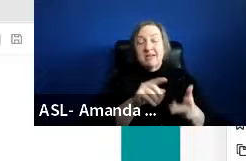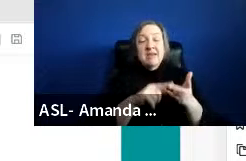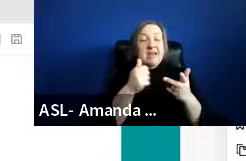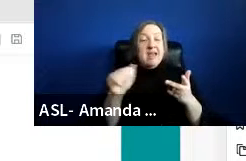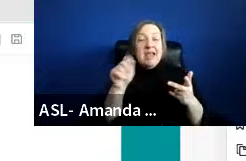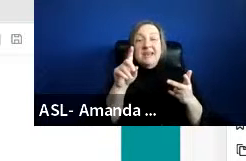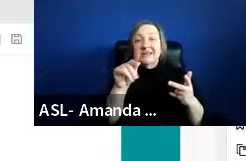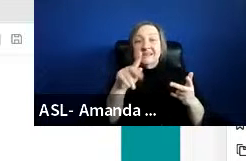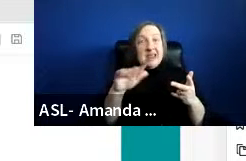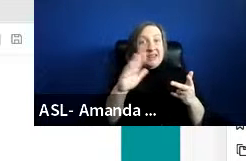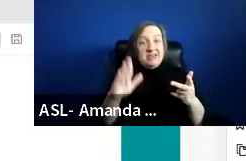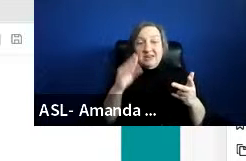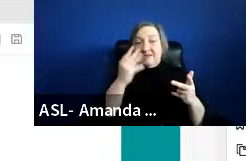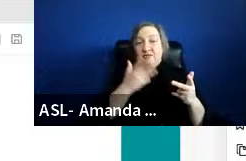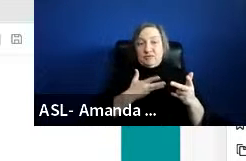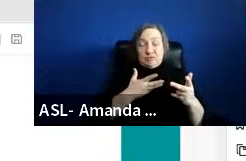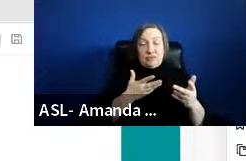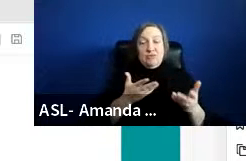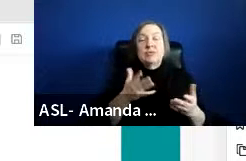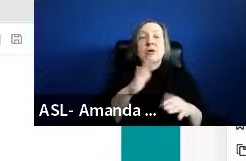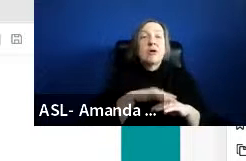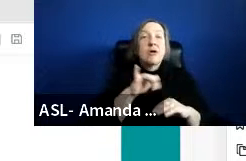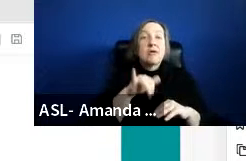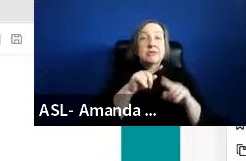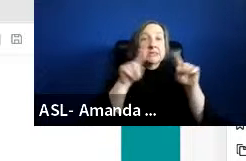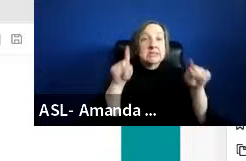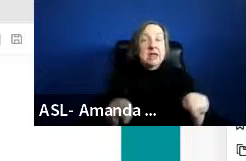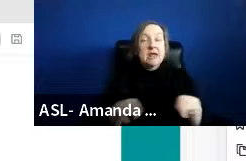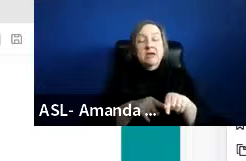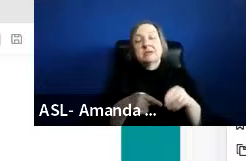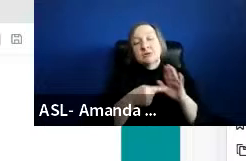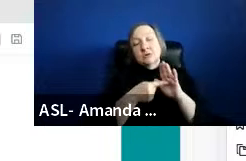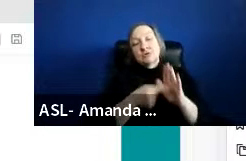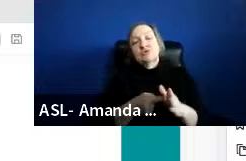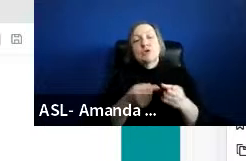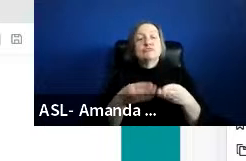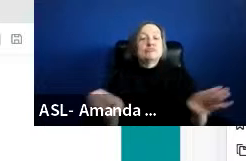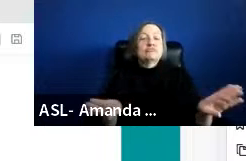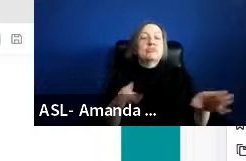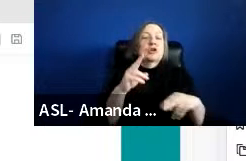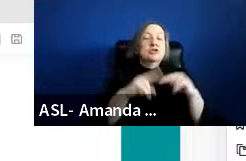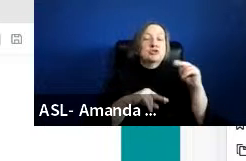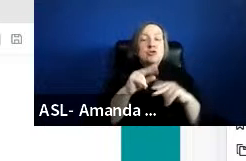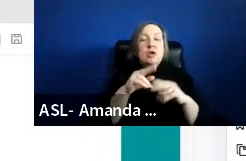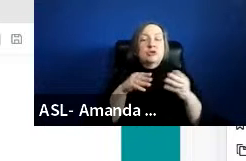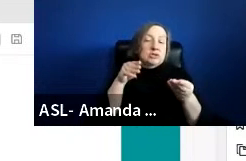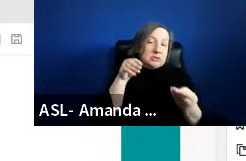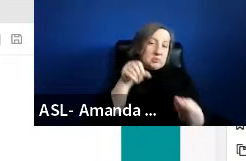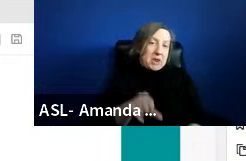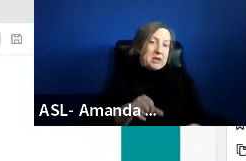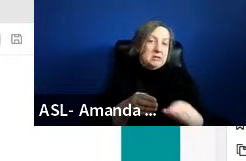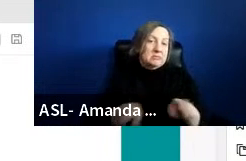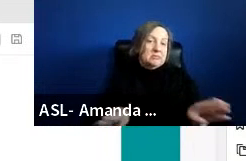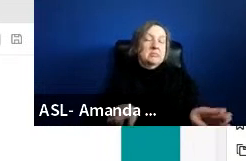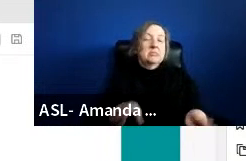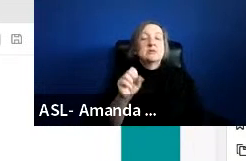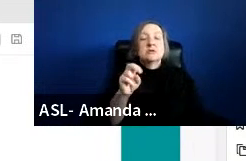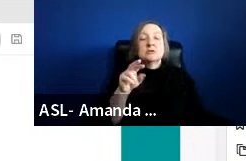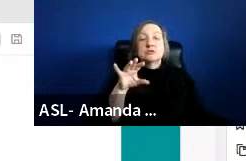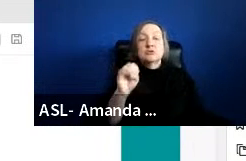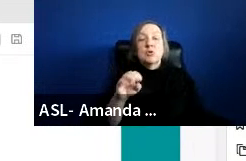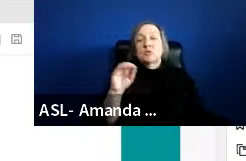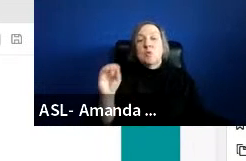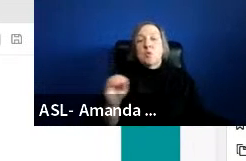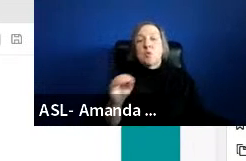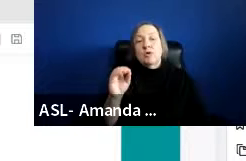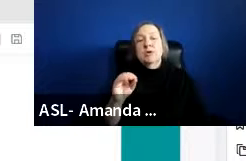have been disclosed. On this slide is a chart that illustrates the broader construction spending, and the source of this is through the Oregon